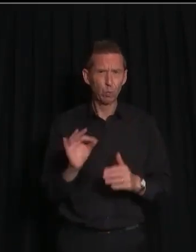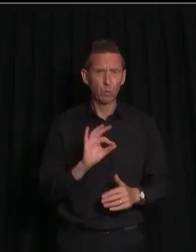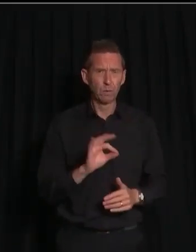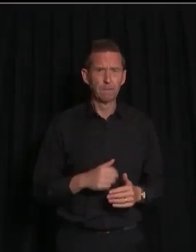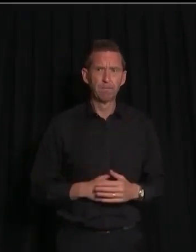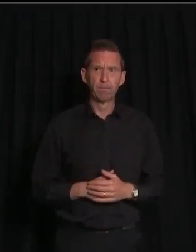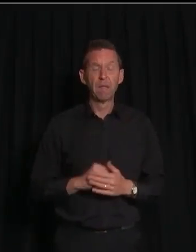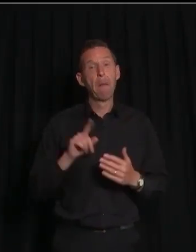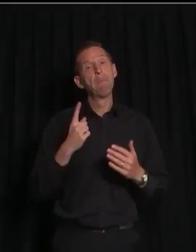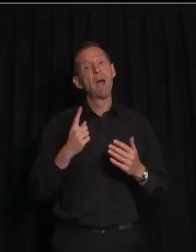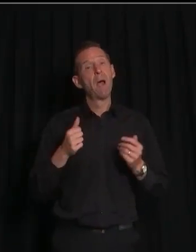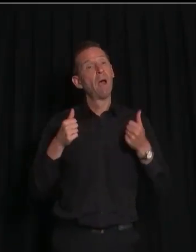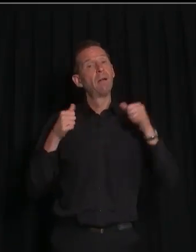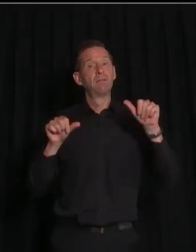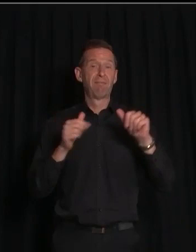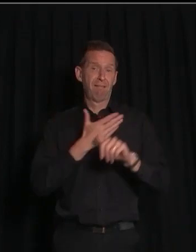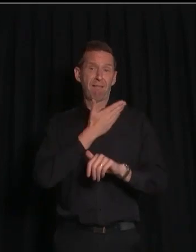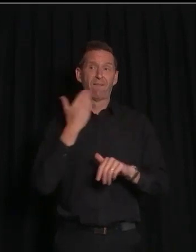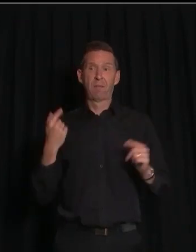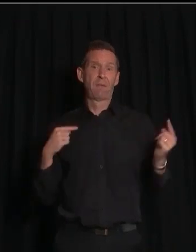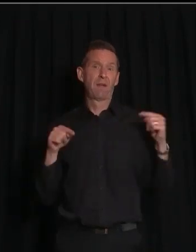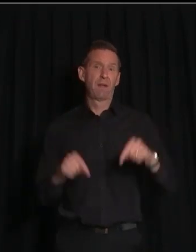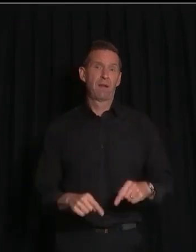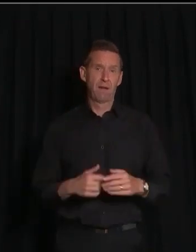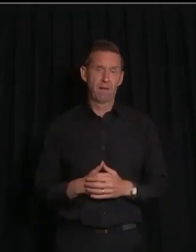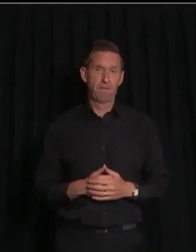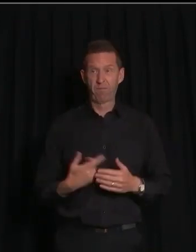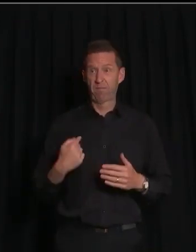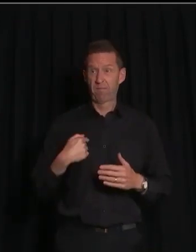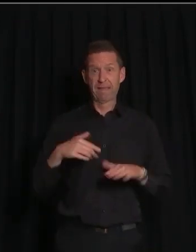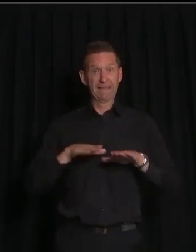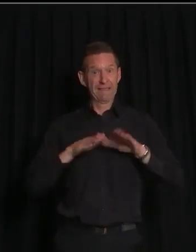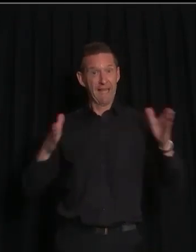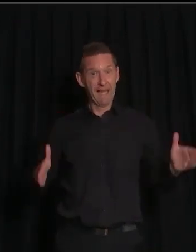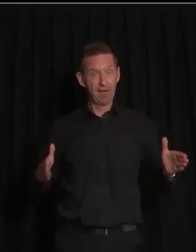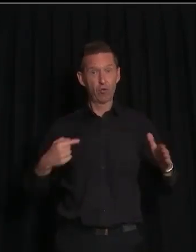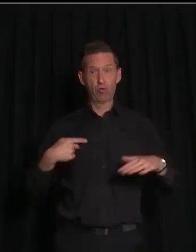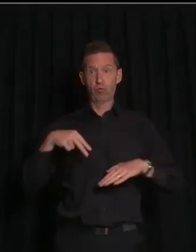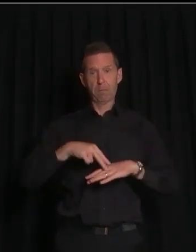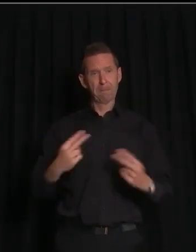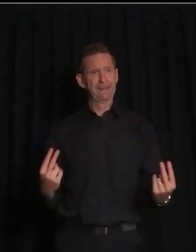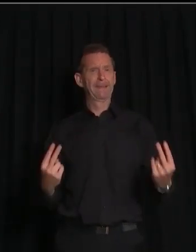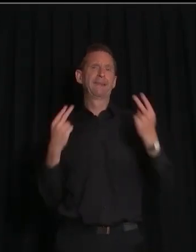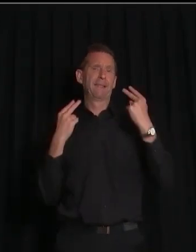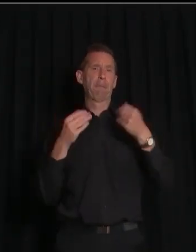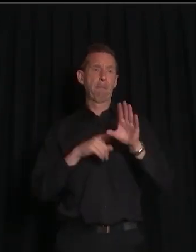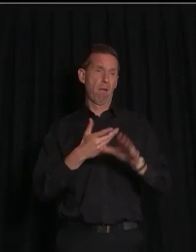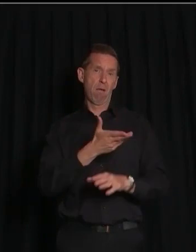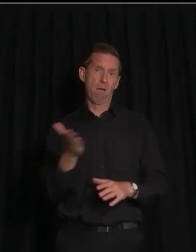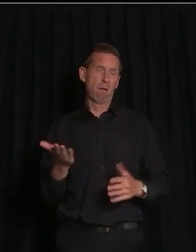it's very nice of being here on stage and being seen by